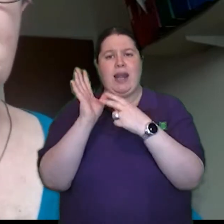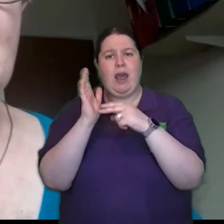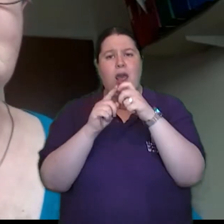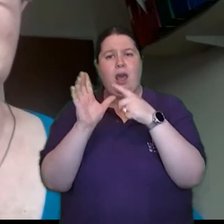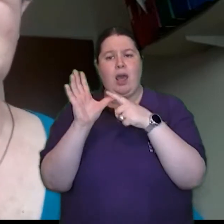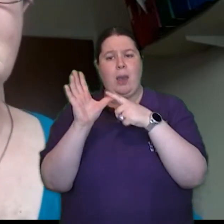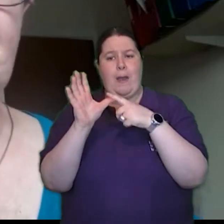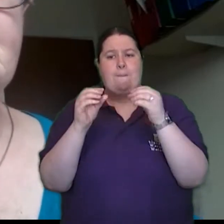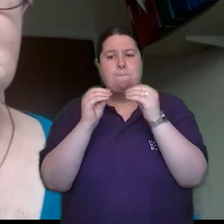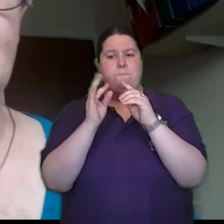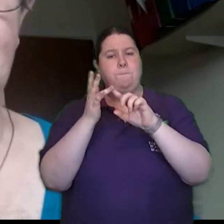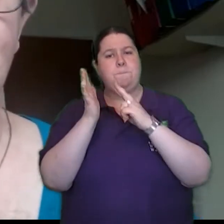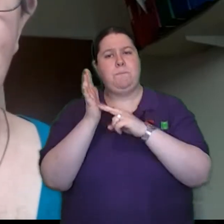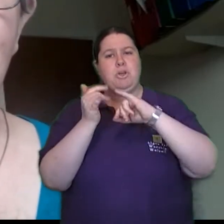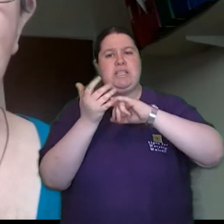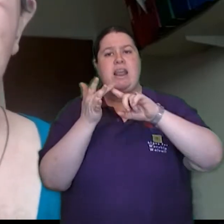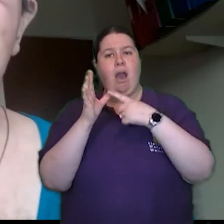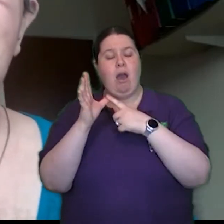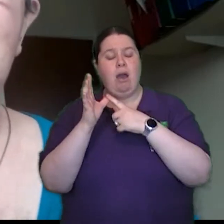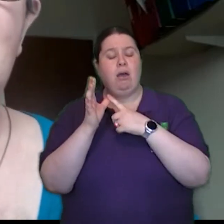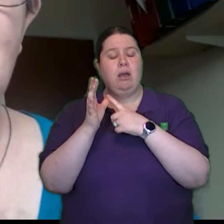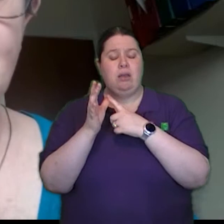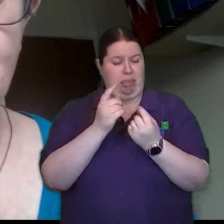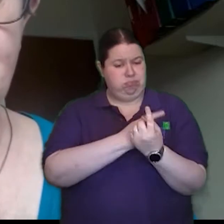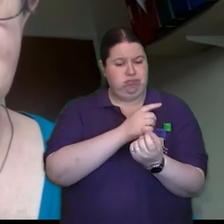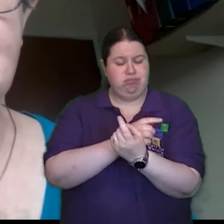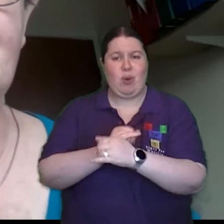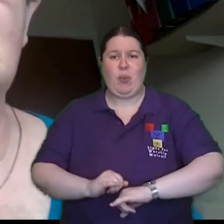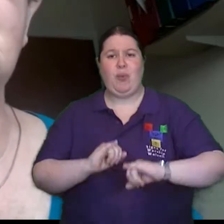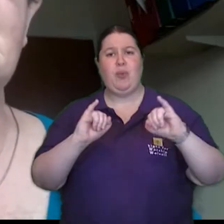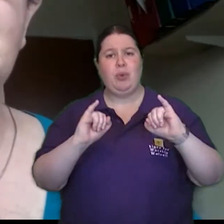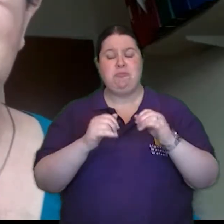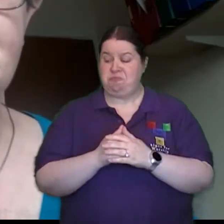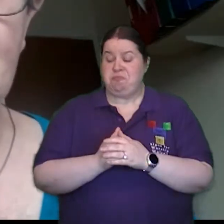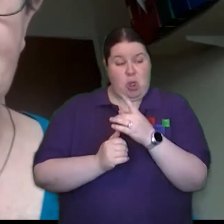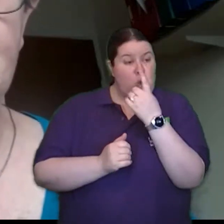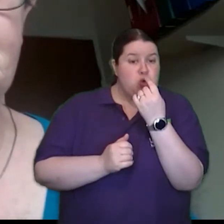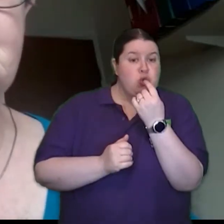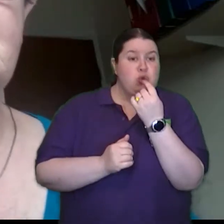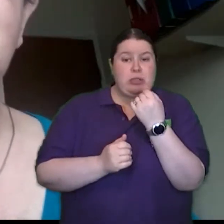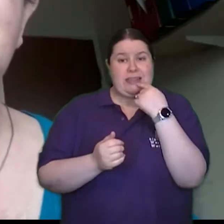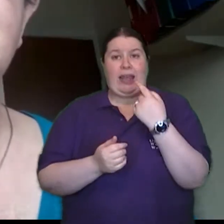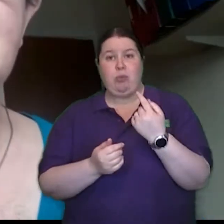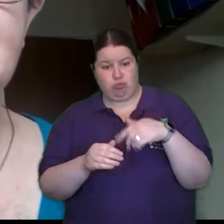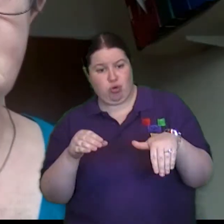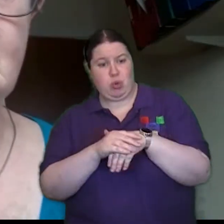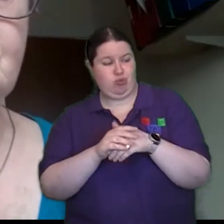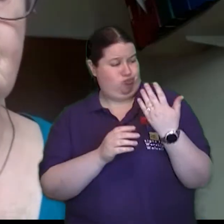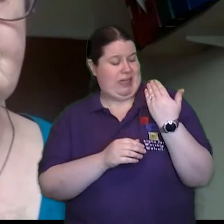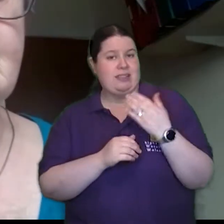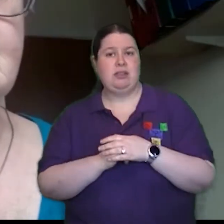in Rwanda and Bosnia. It could justifiably also include more